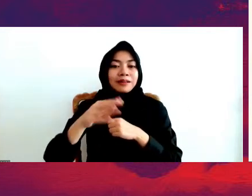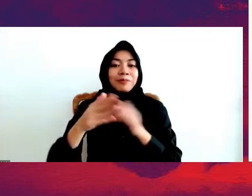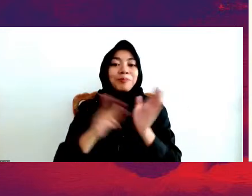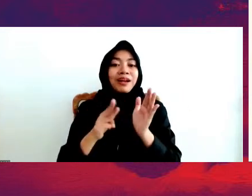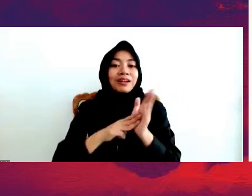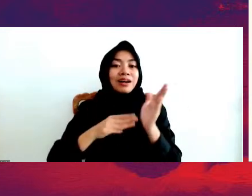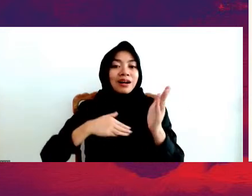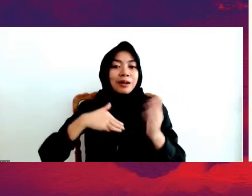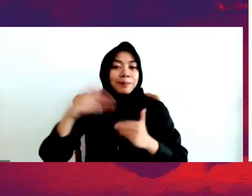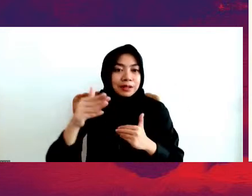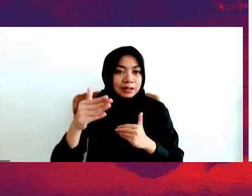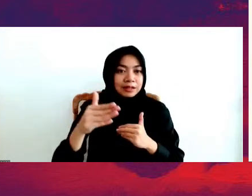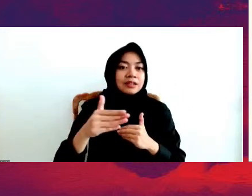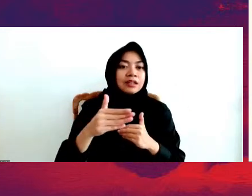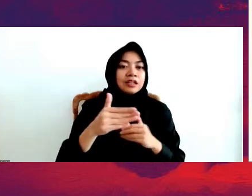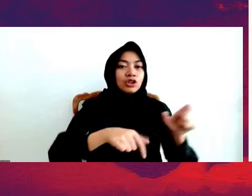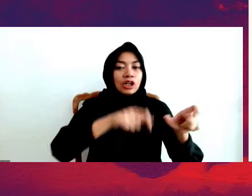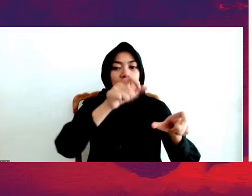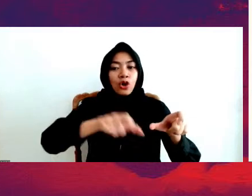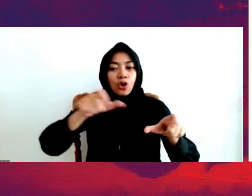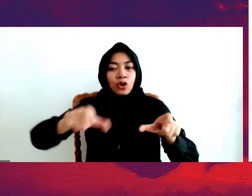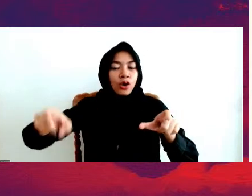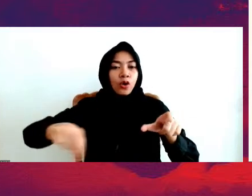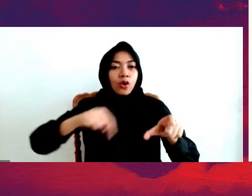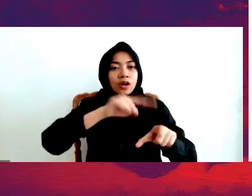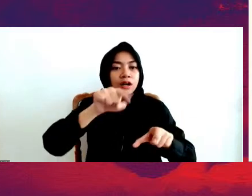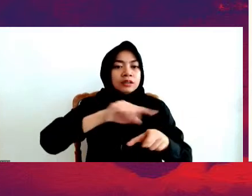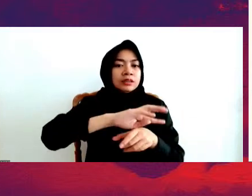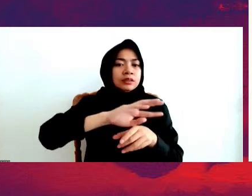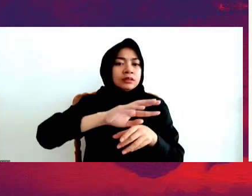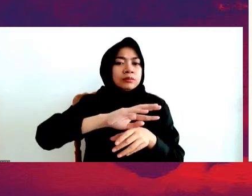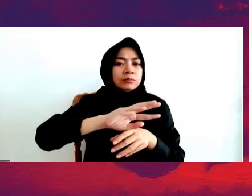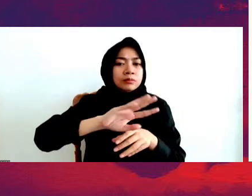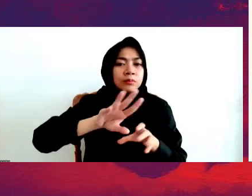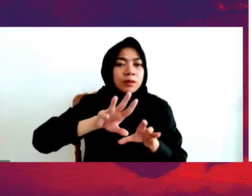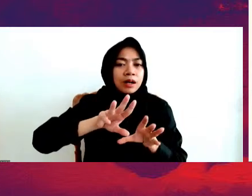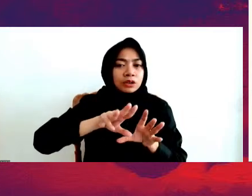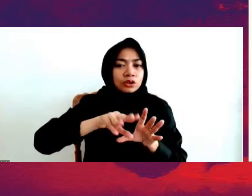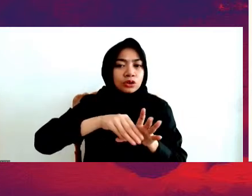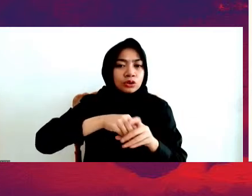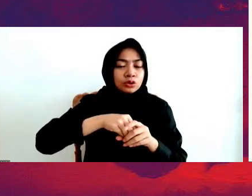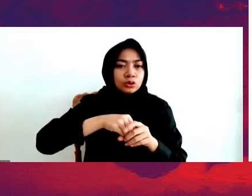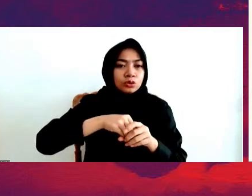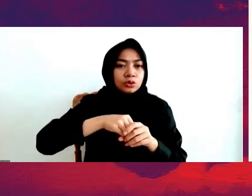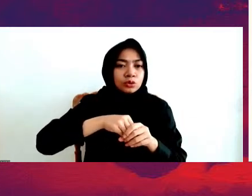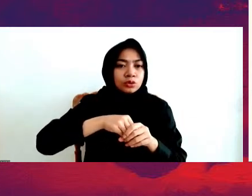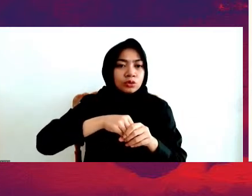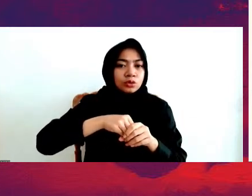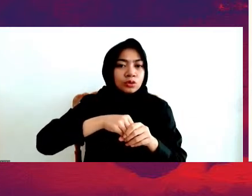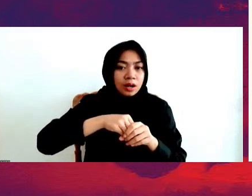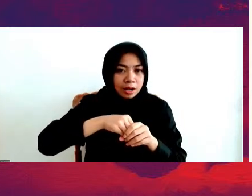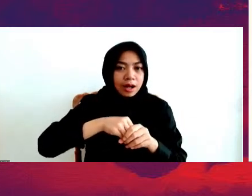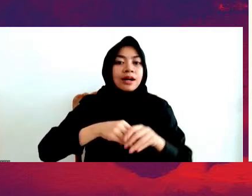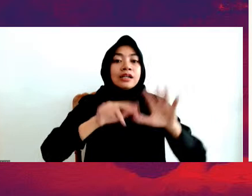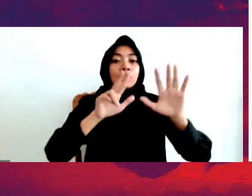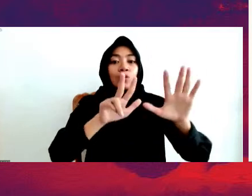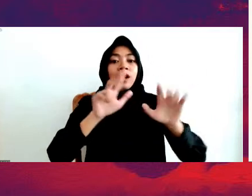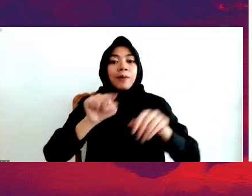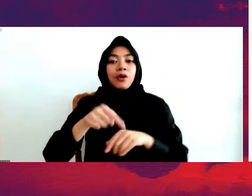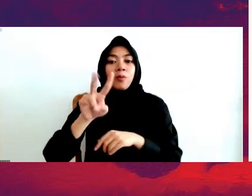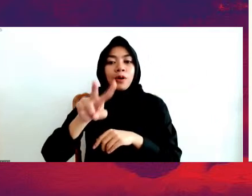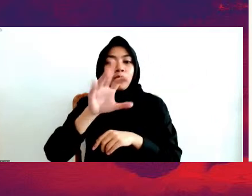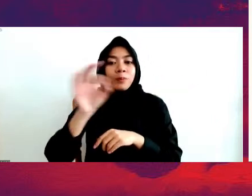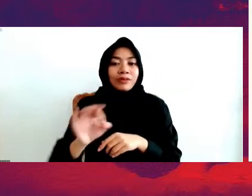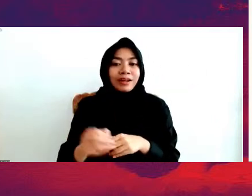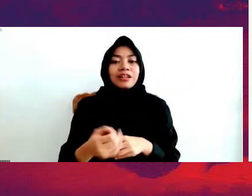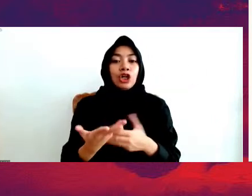they represent, of this 2.4 billion people, some 28% of them were living in multidimensional